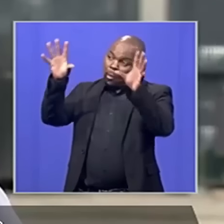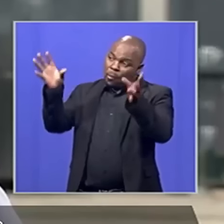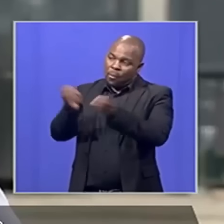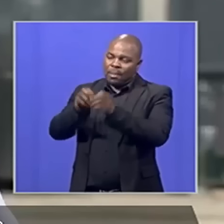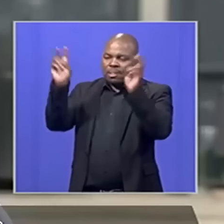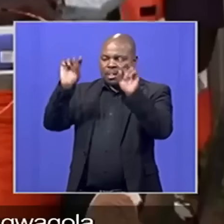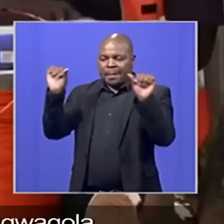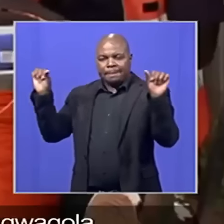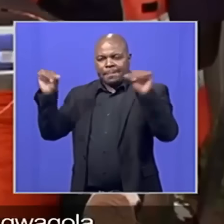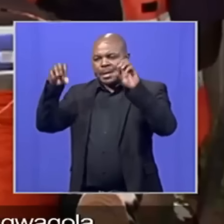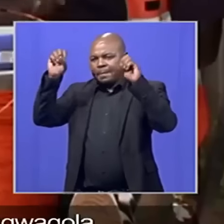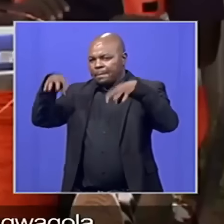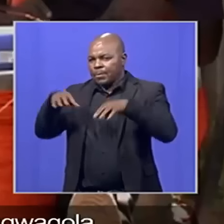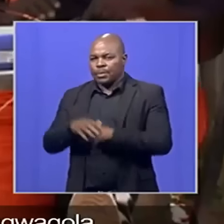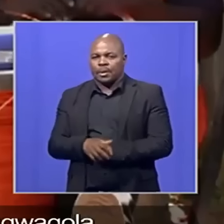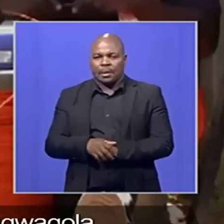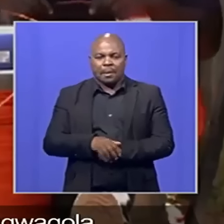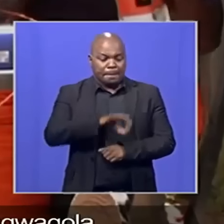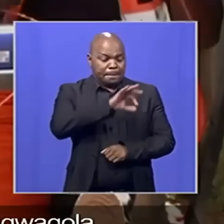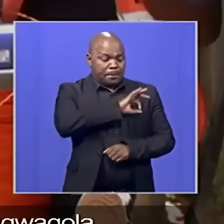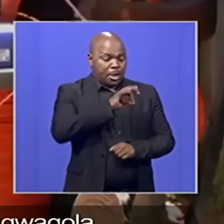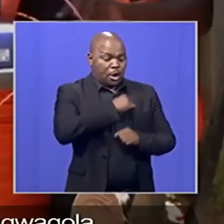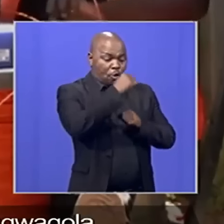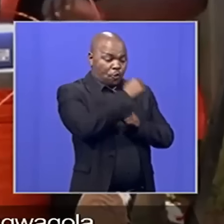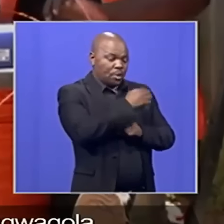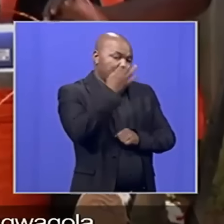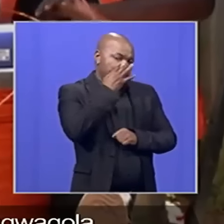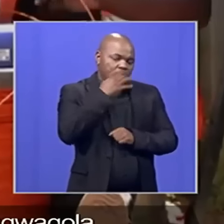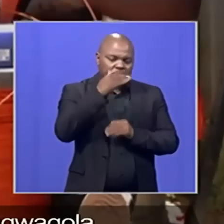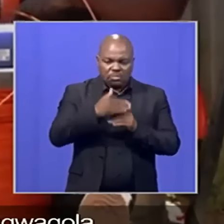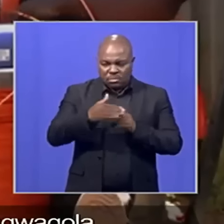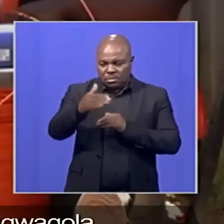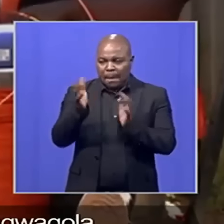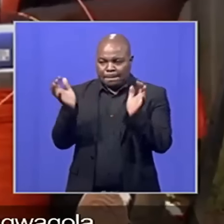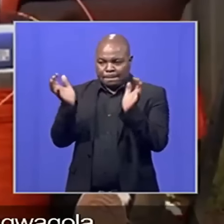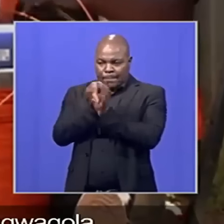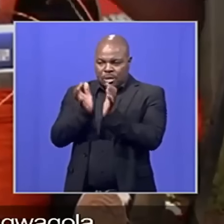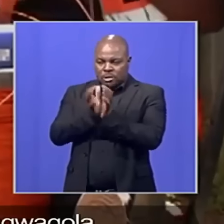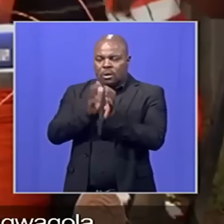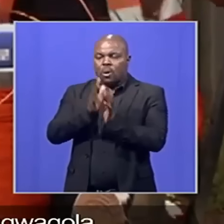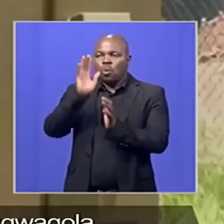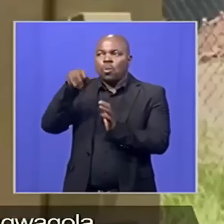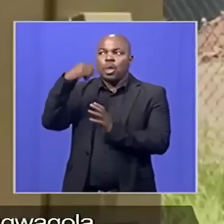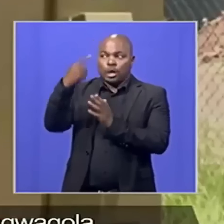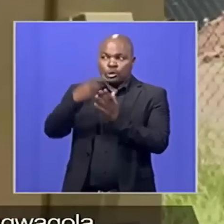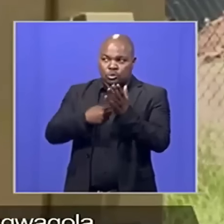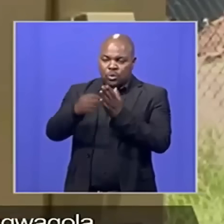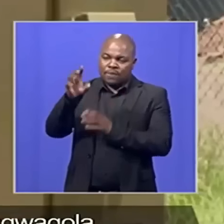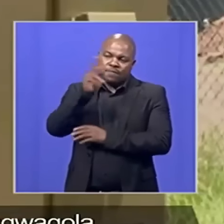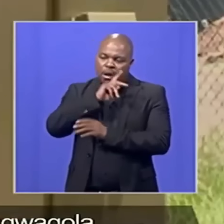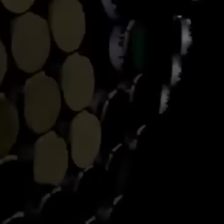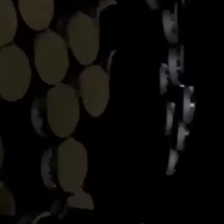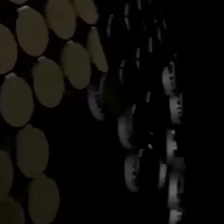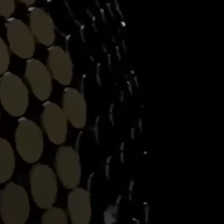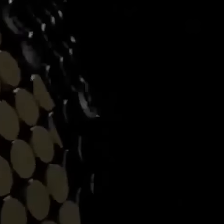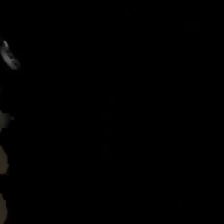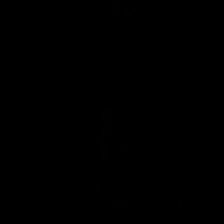in those areas. Kantoro ya meyara e re dinyakwa tša badudi tla hlahlwa nakong ya kopano e rulagantšego beke o e tlago ka Labohlano